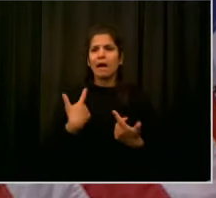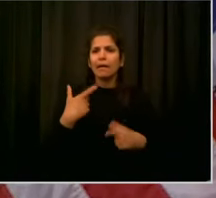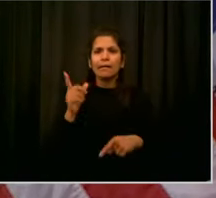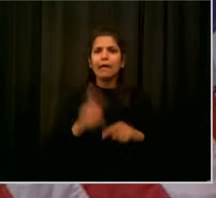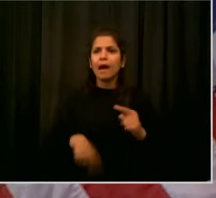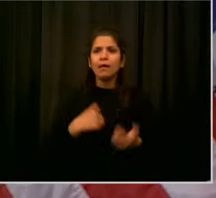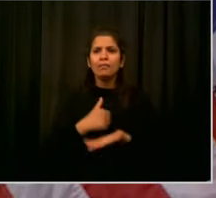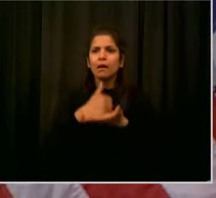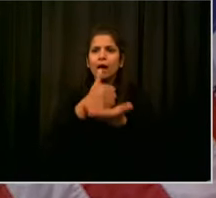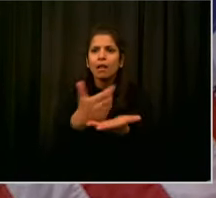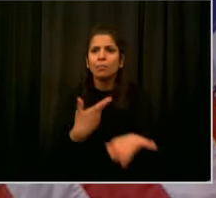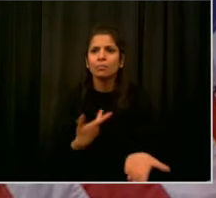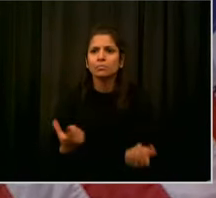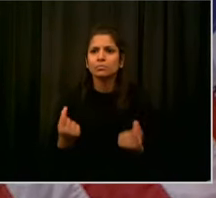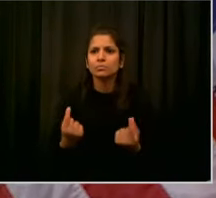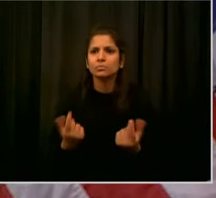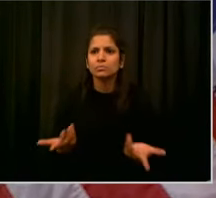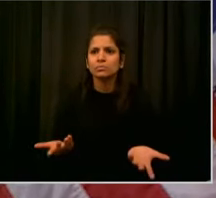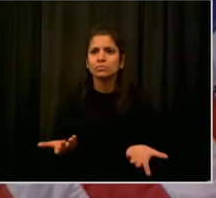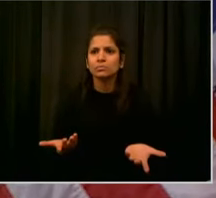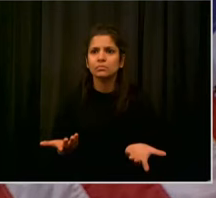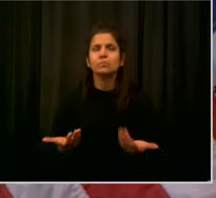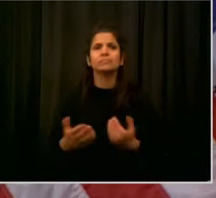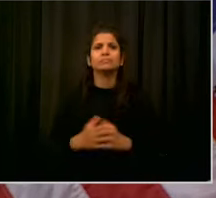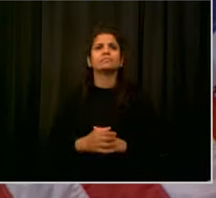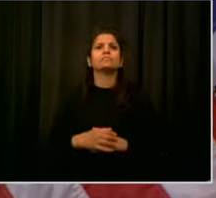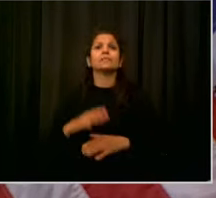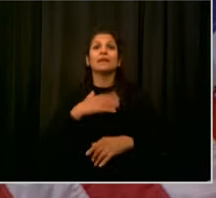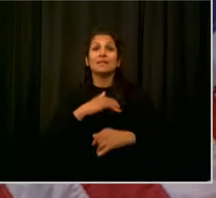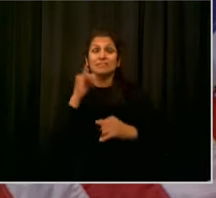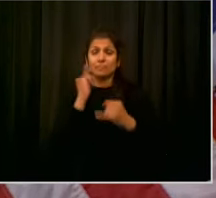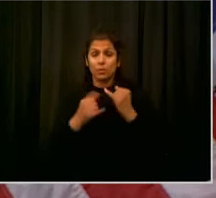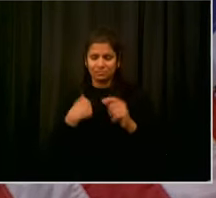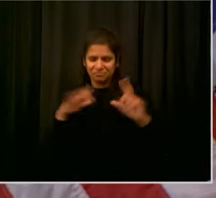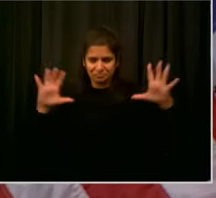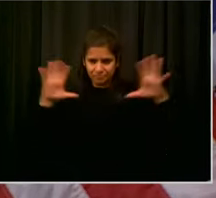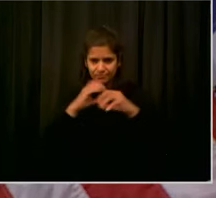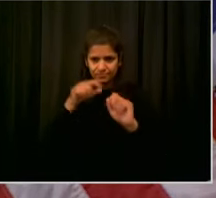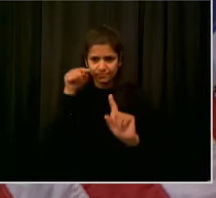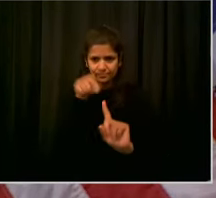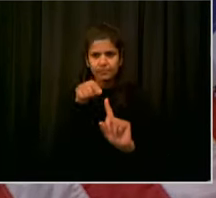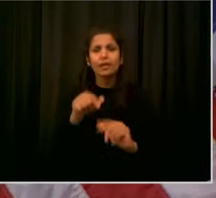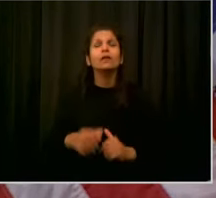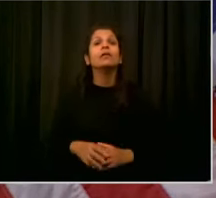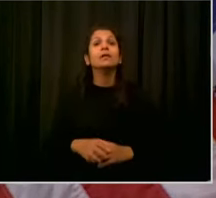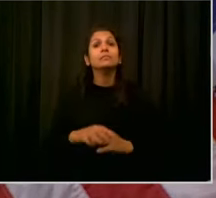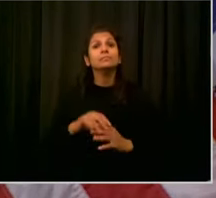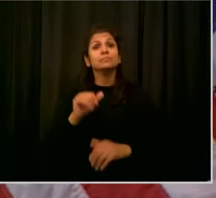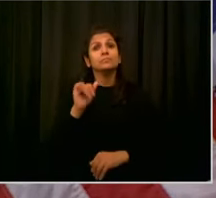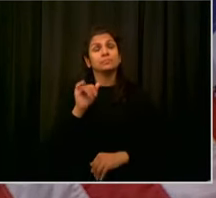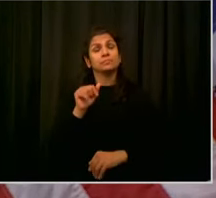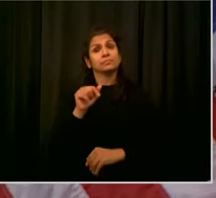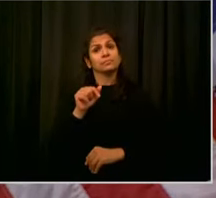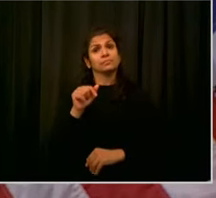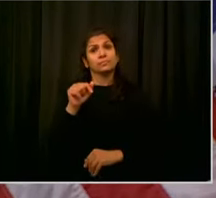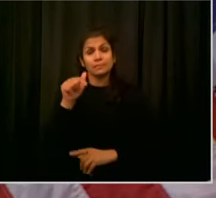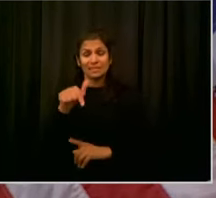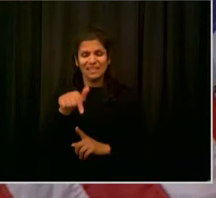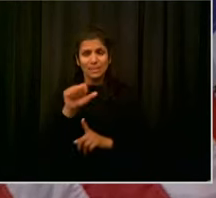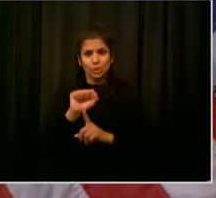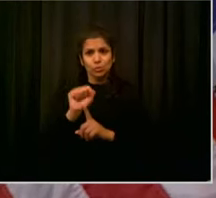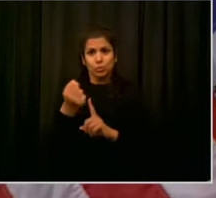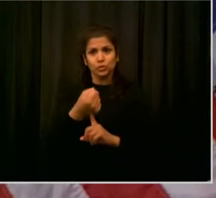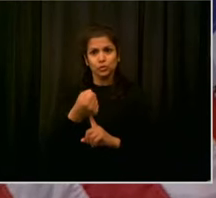I don't mean to make light of this, but I'm reminded of the song Imagine by John Lennon. We played it at my inauguration. I